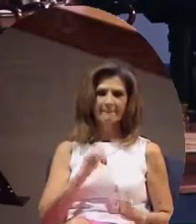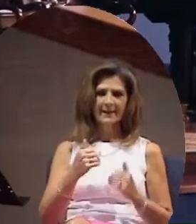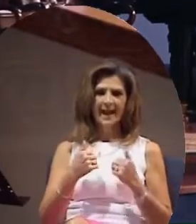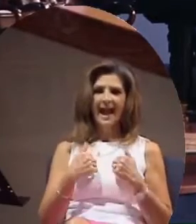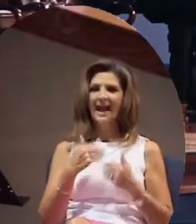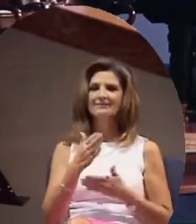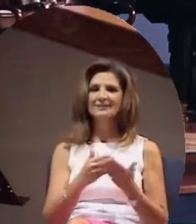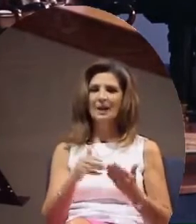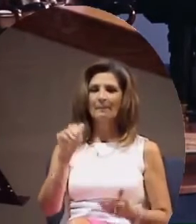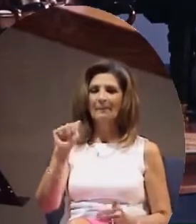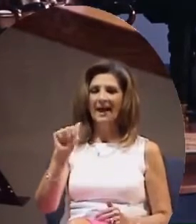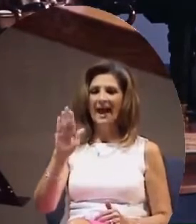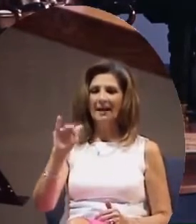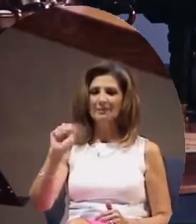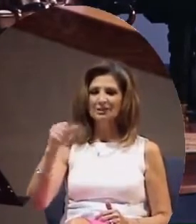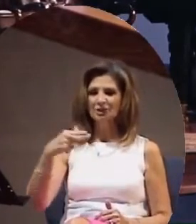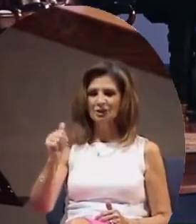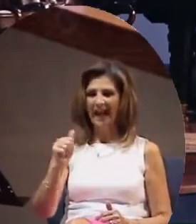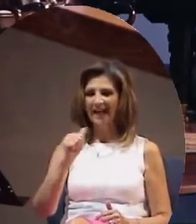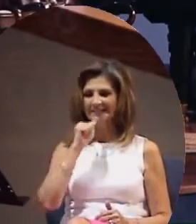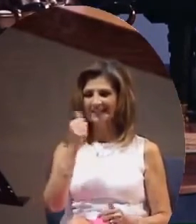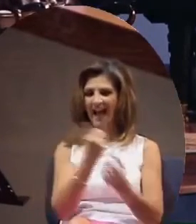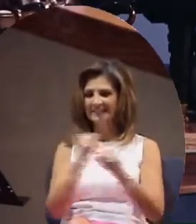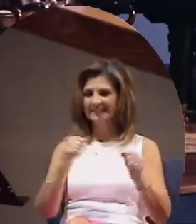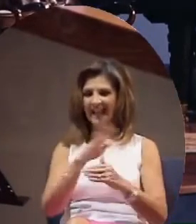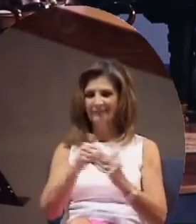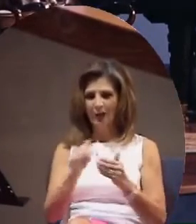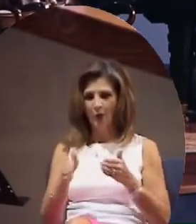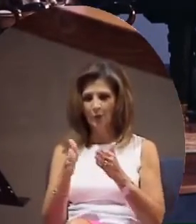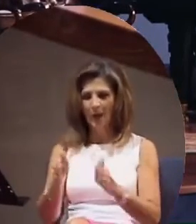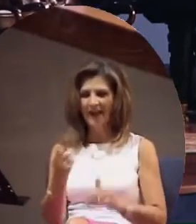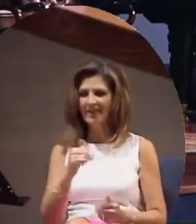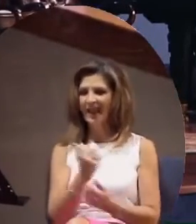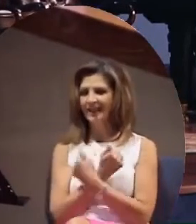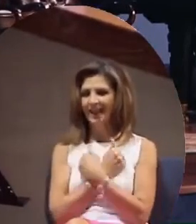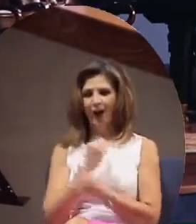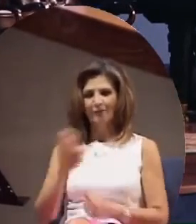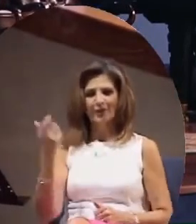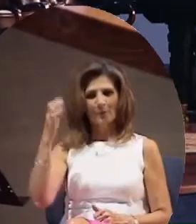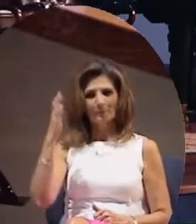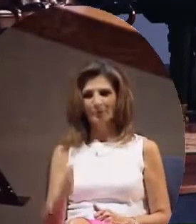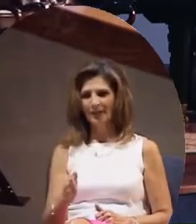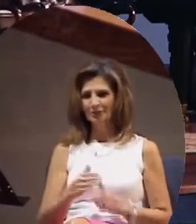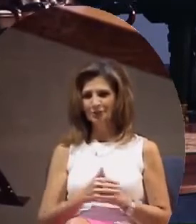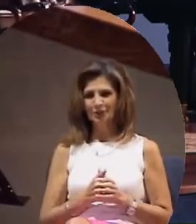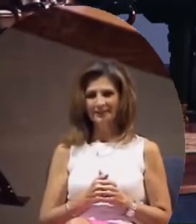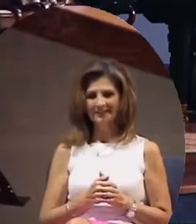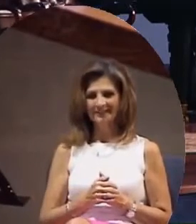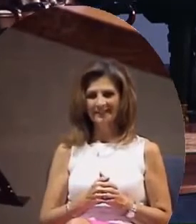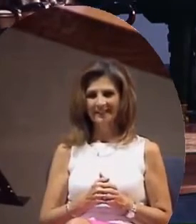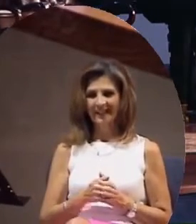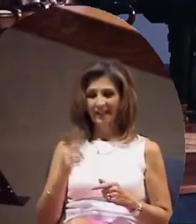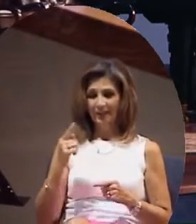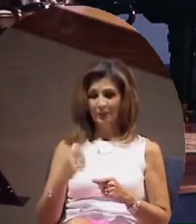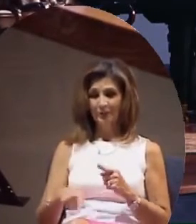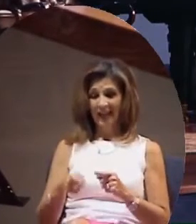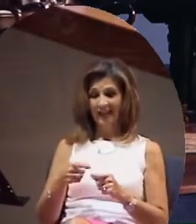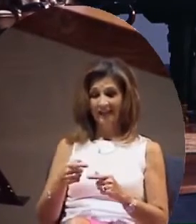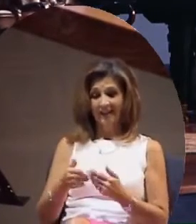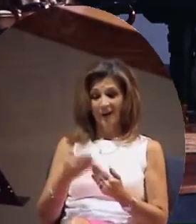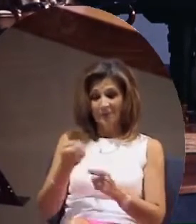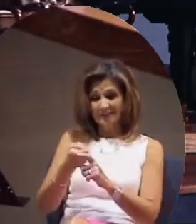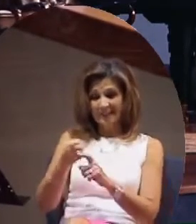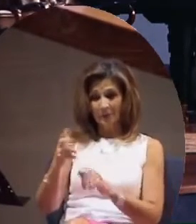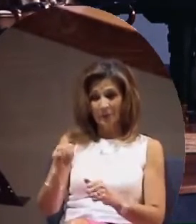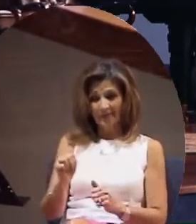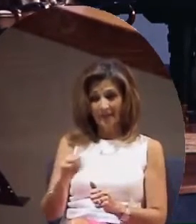yet. Amen. And boy, they love their preacher. Amen. You can't even hold a kid with me.